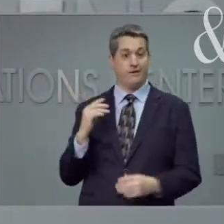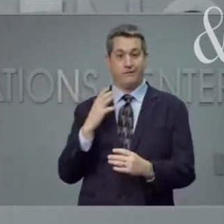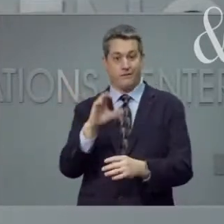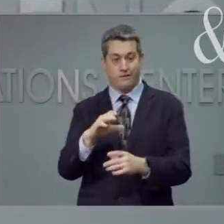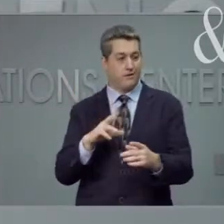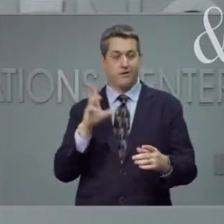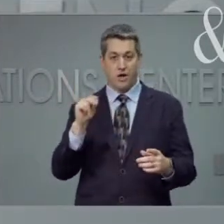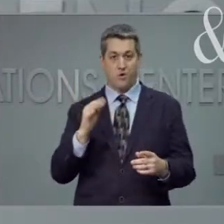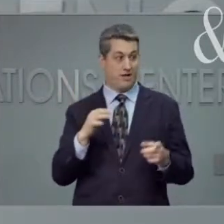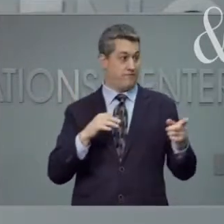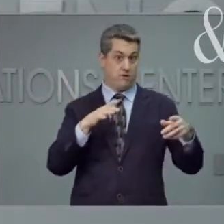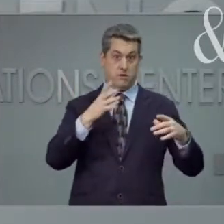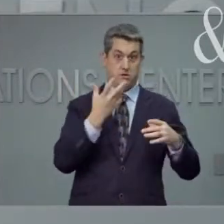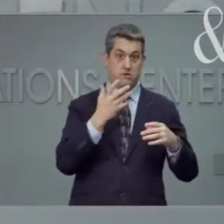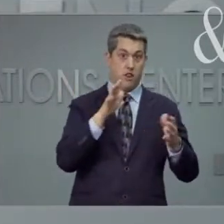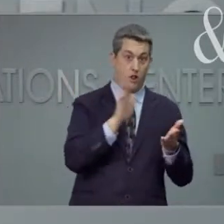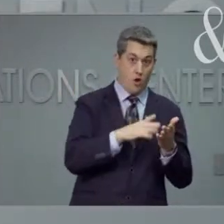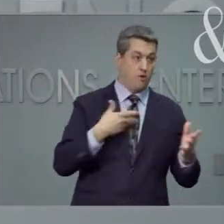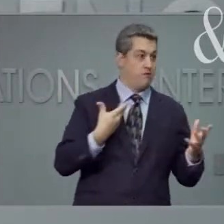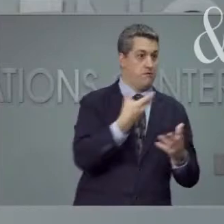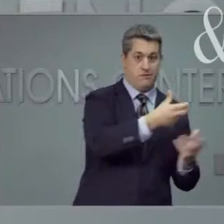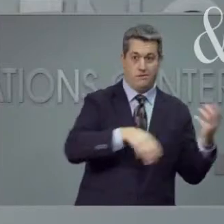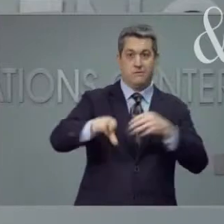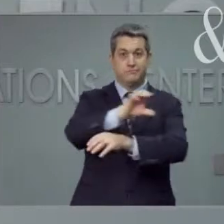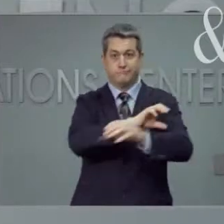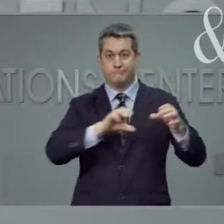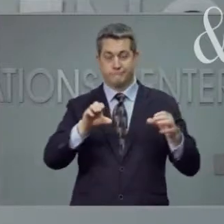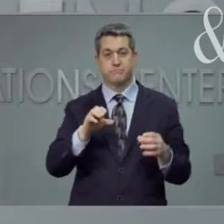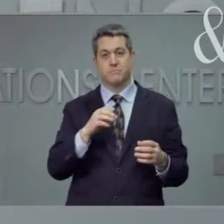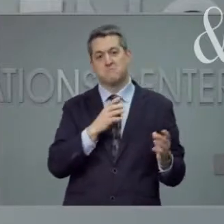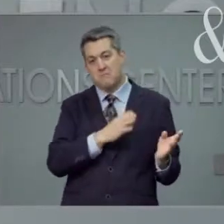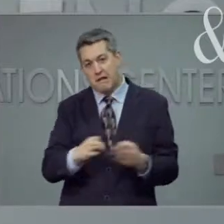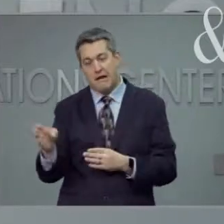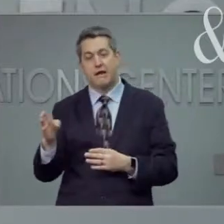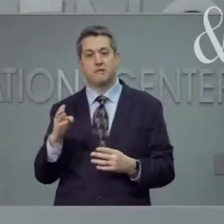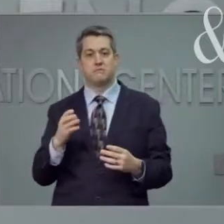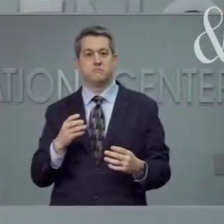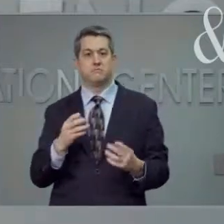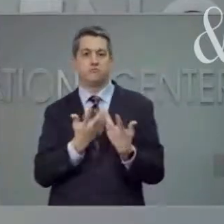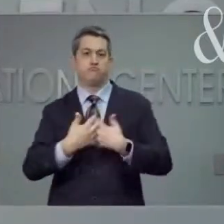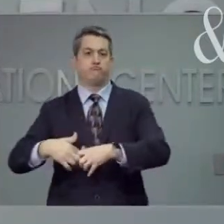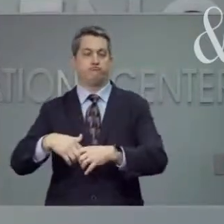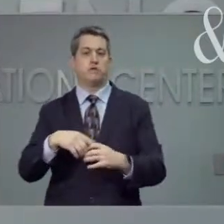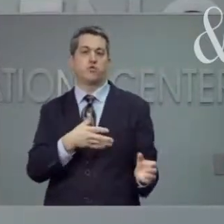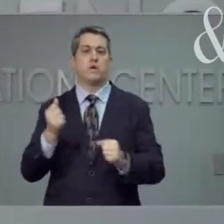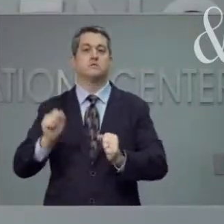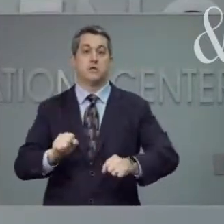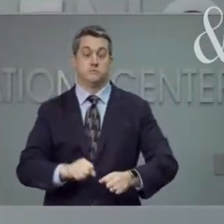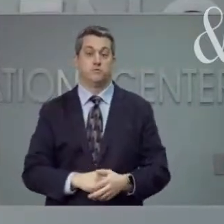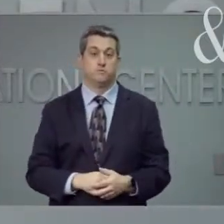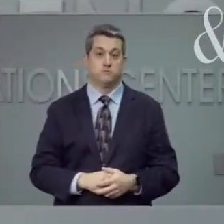enough, we will send it to others that are able to get it out quicker. Thank you.